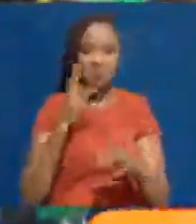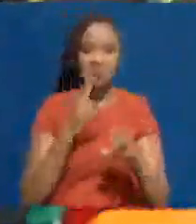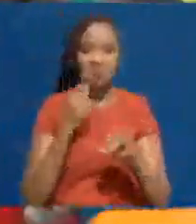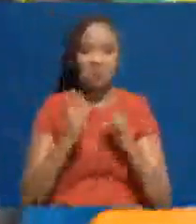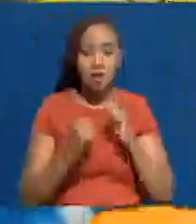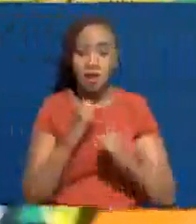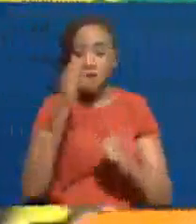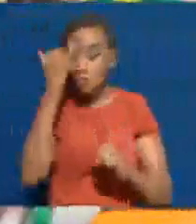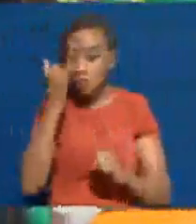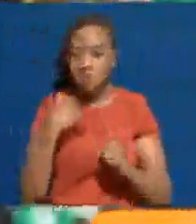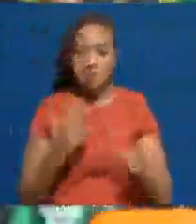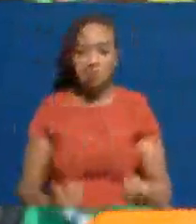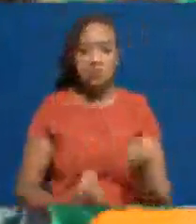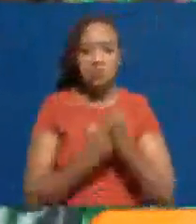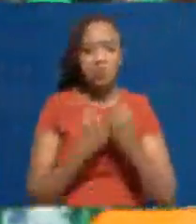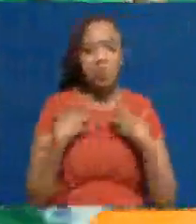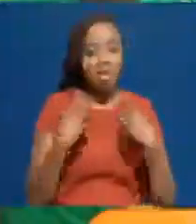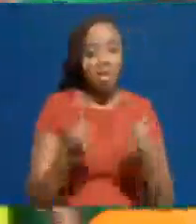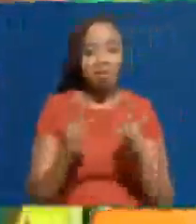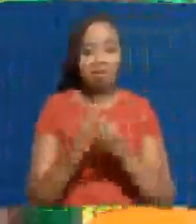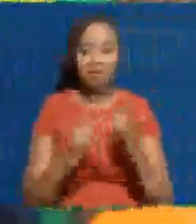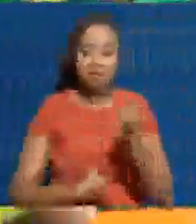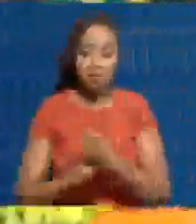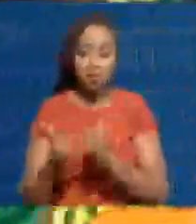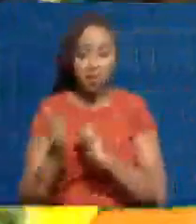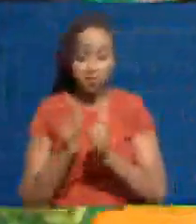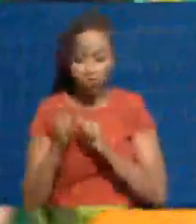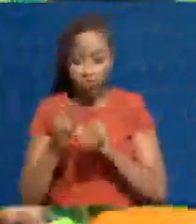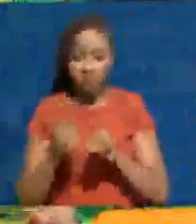and sport. Alex Kenya, Citizen TV, Addis Ababa, Ethiopia.